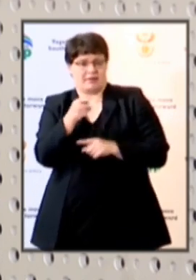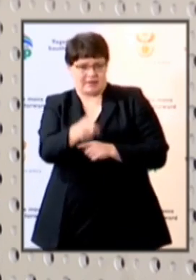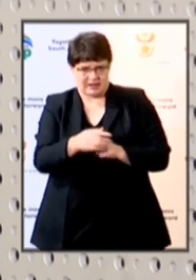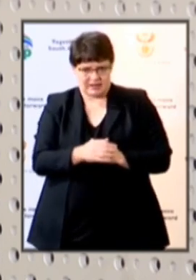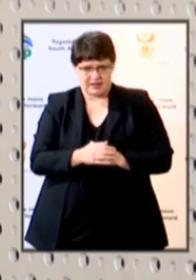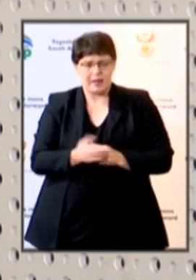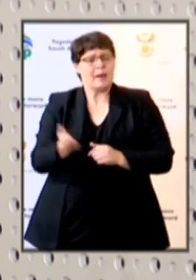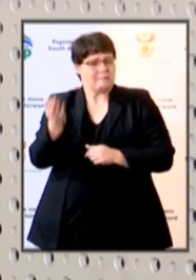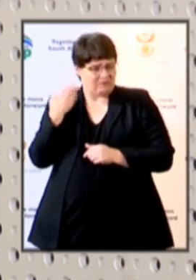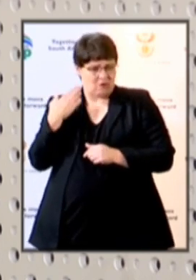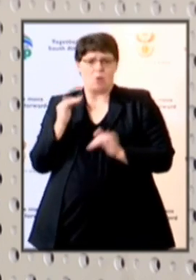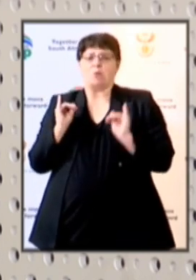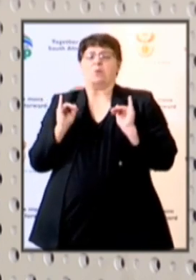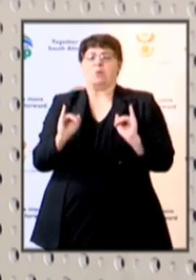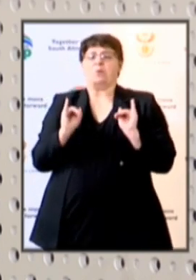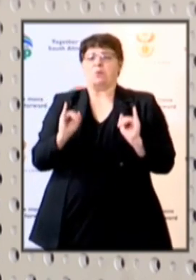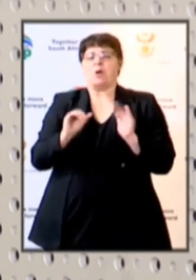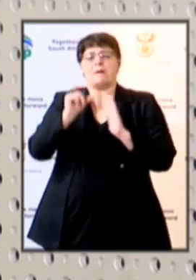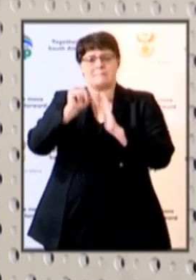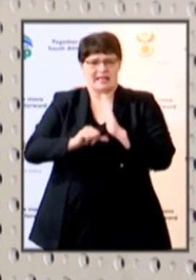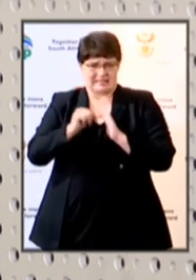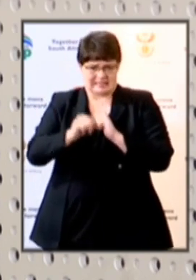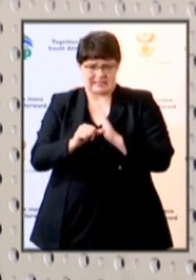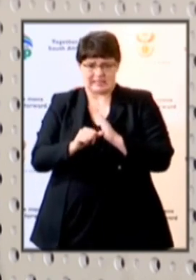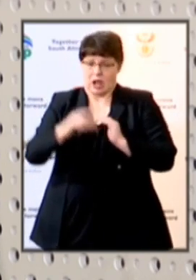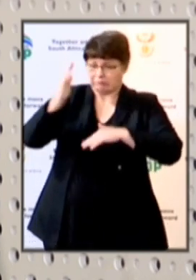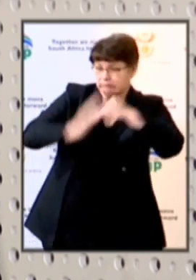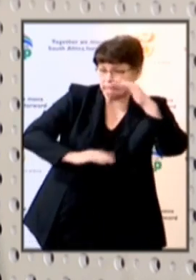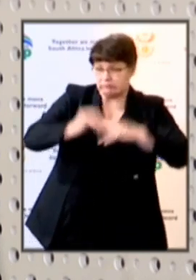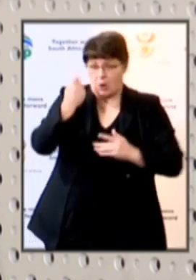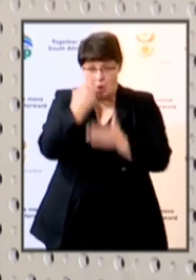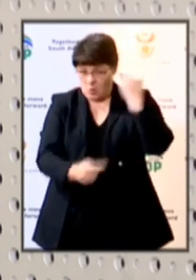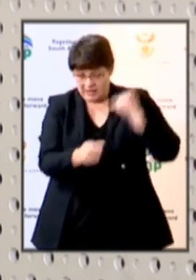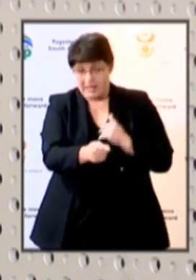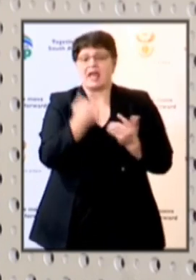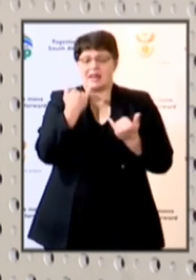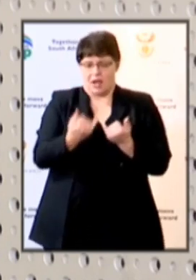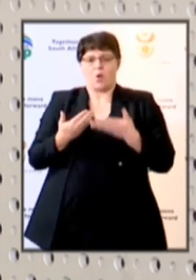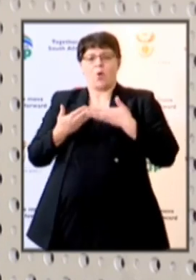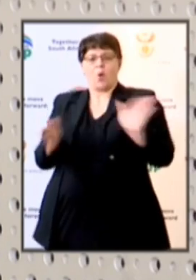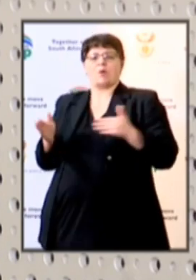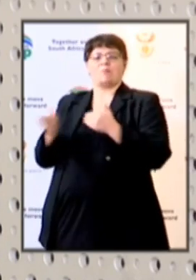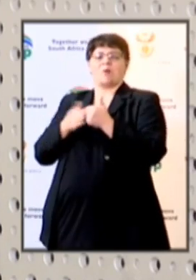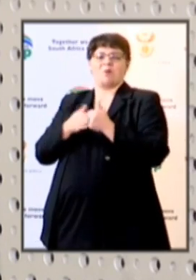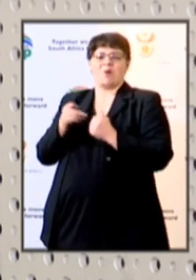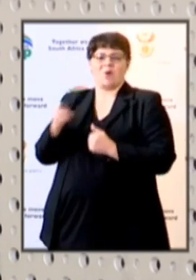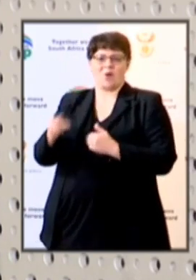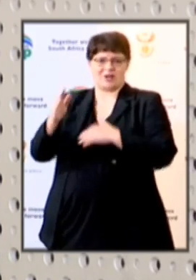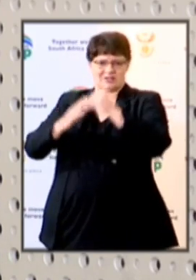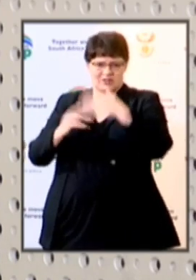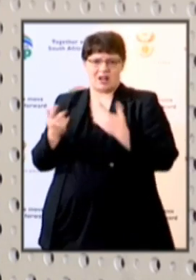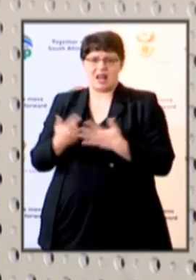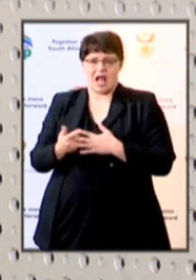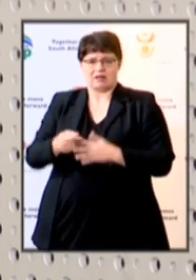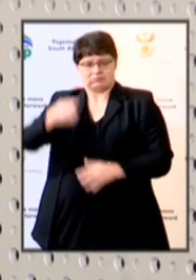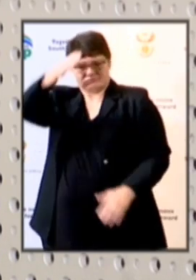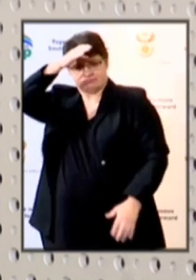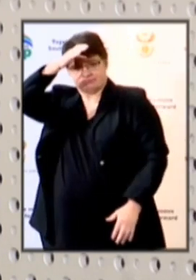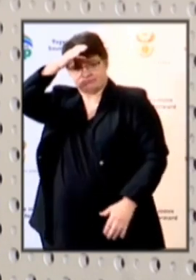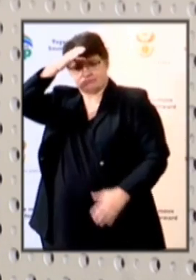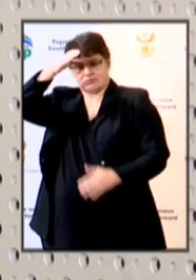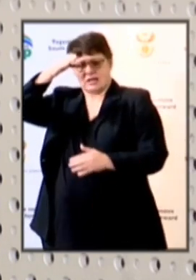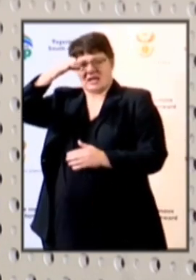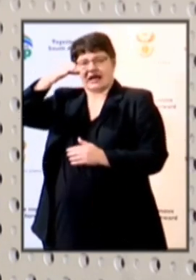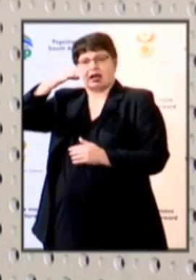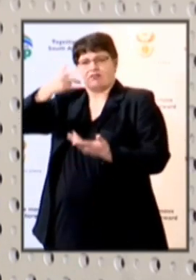it was really critical maintenance and construction works. It will now be expanded to include civil engineering for public